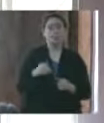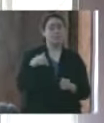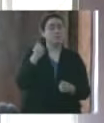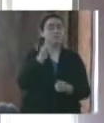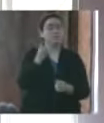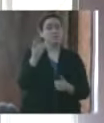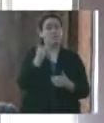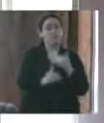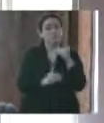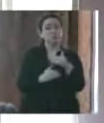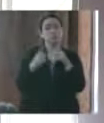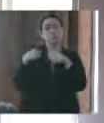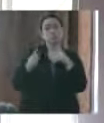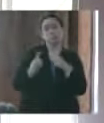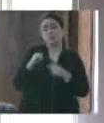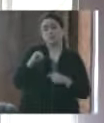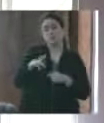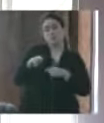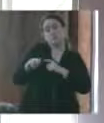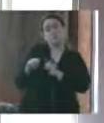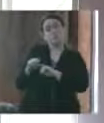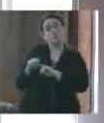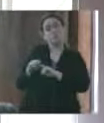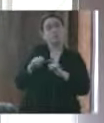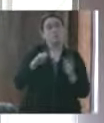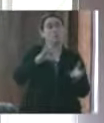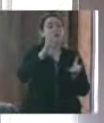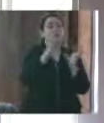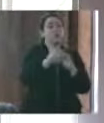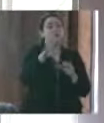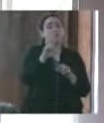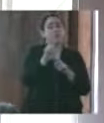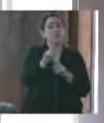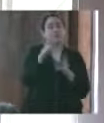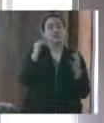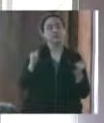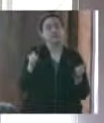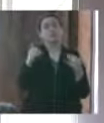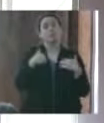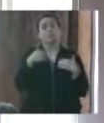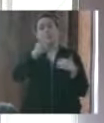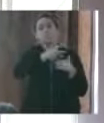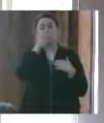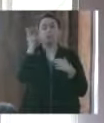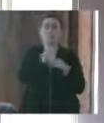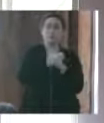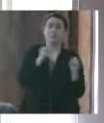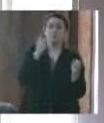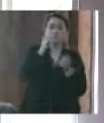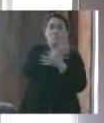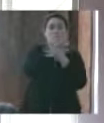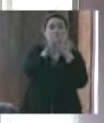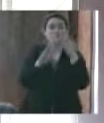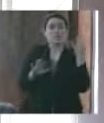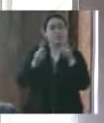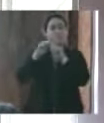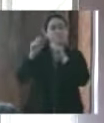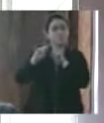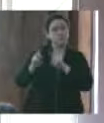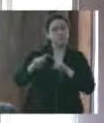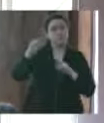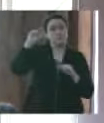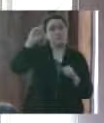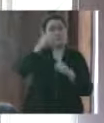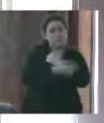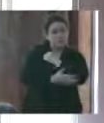Bank Group is now engaging the governments of all the tiger range countries and intergovernmental organizations at high political levels.